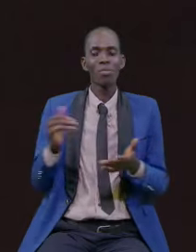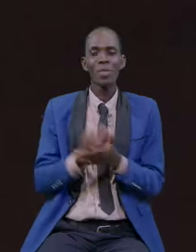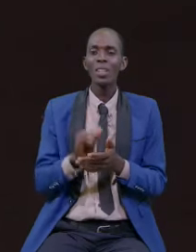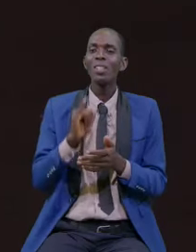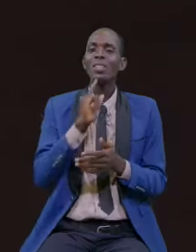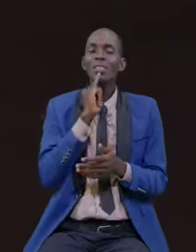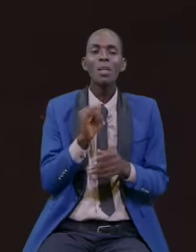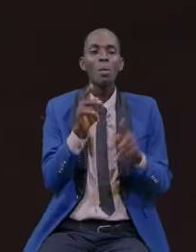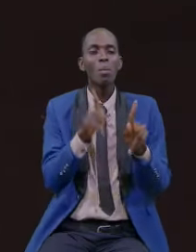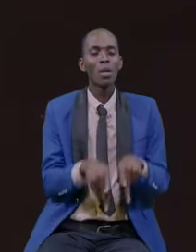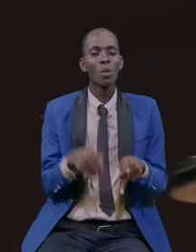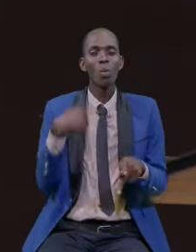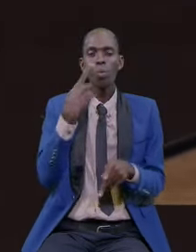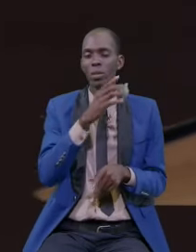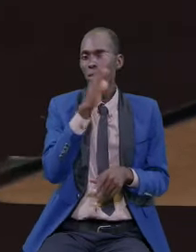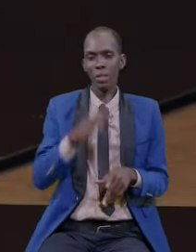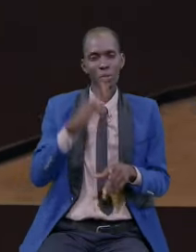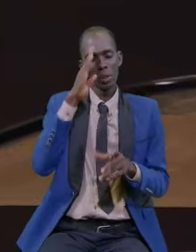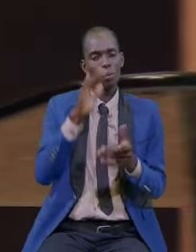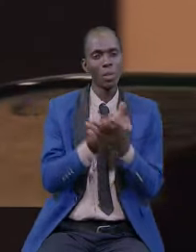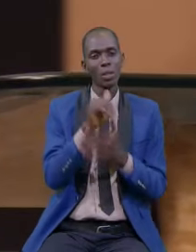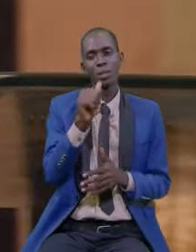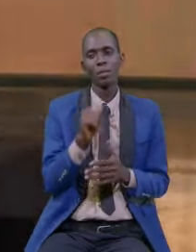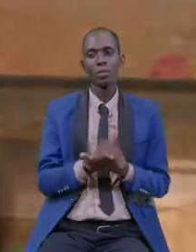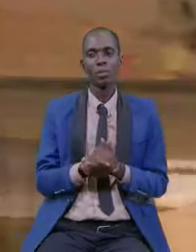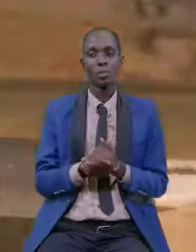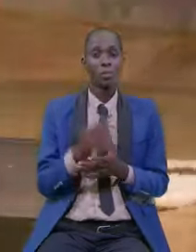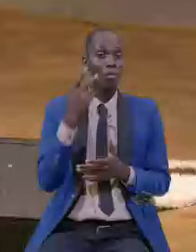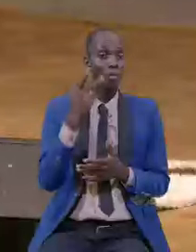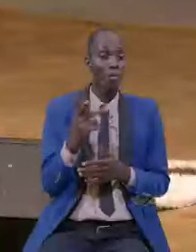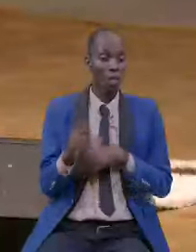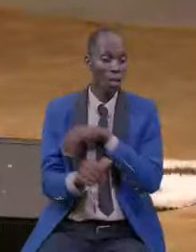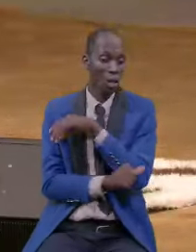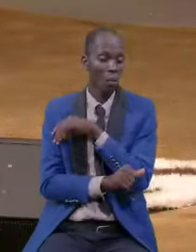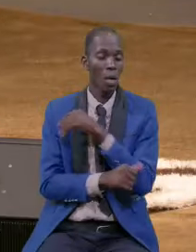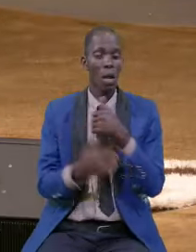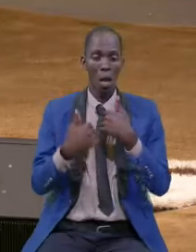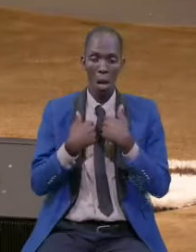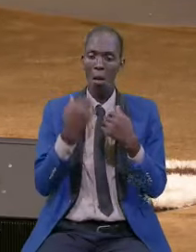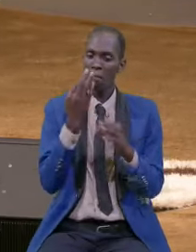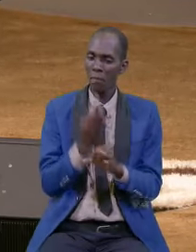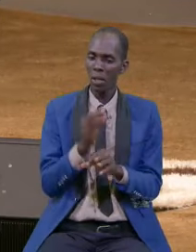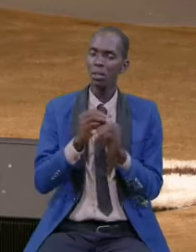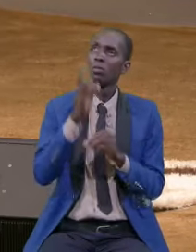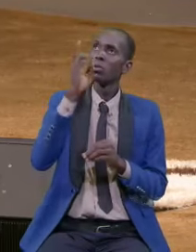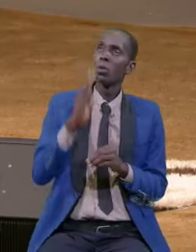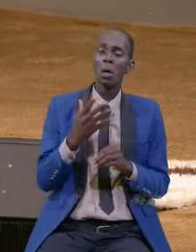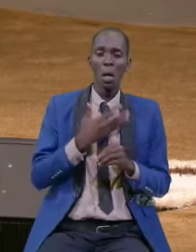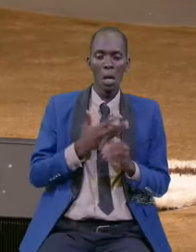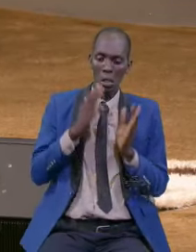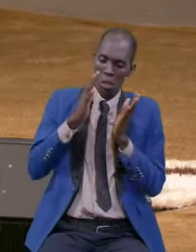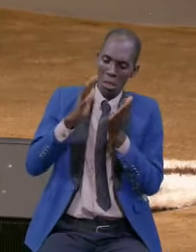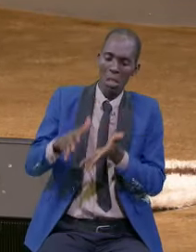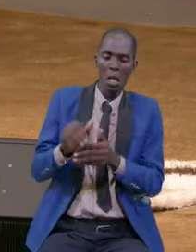unbelief. Abraham had faith in God and left everything in the hand of God.